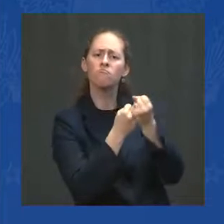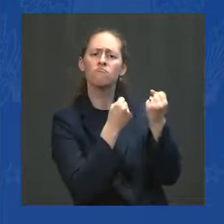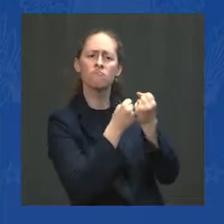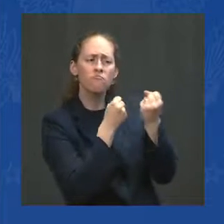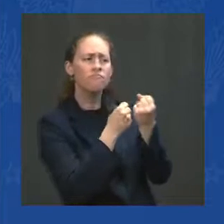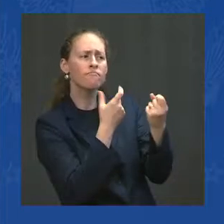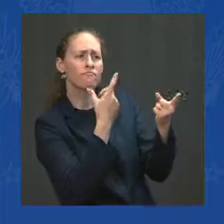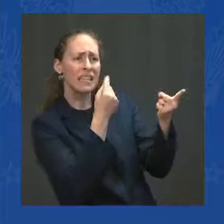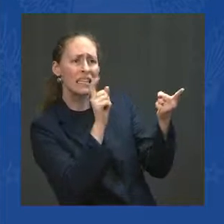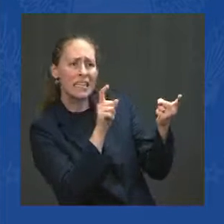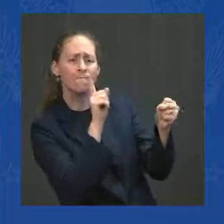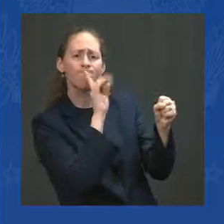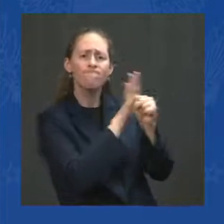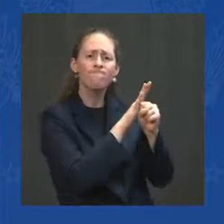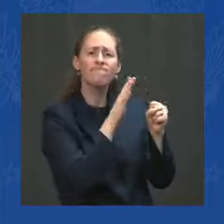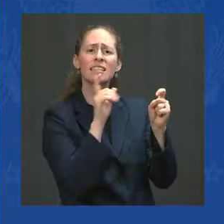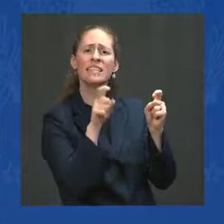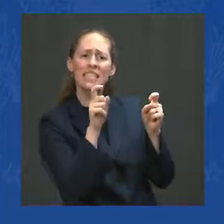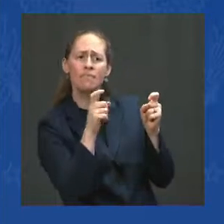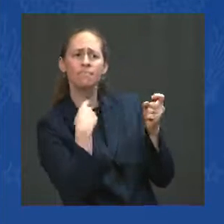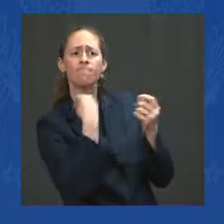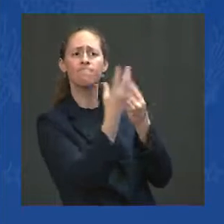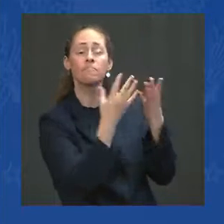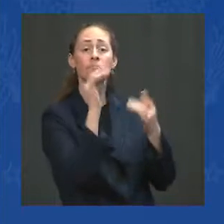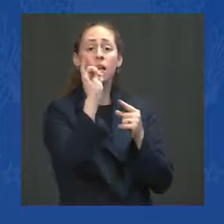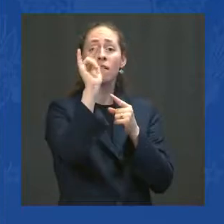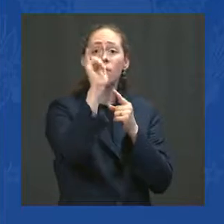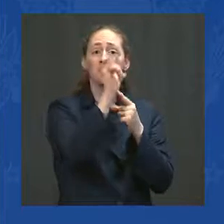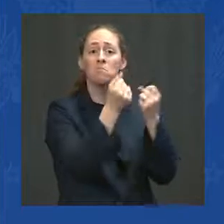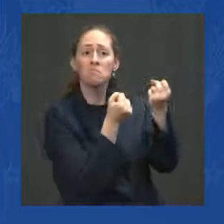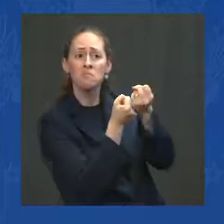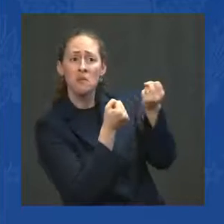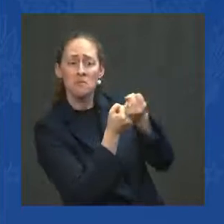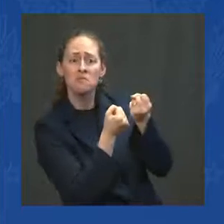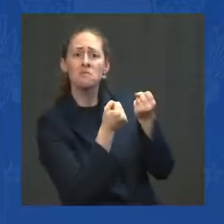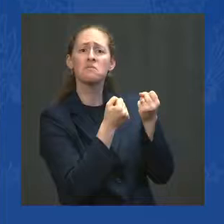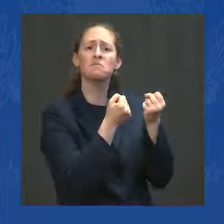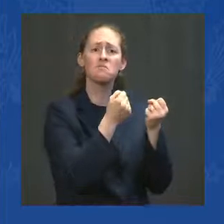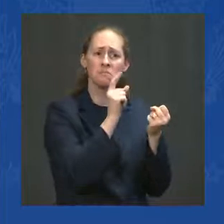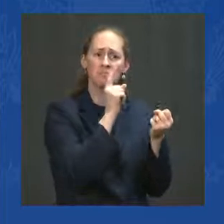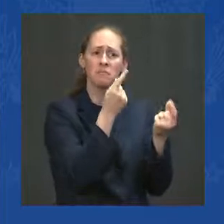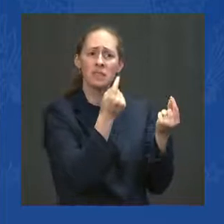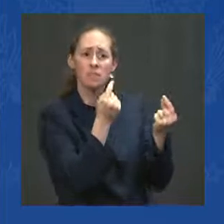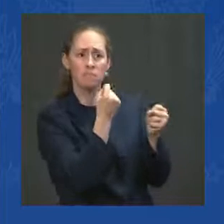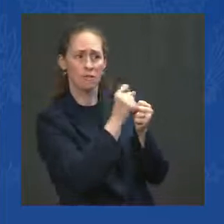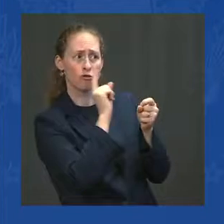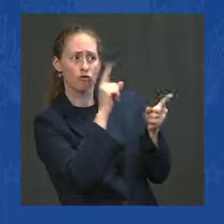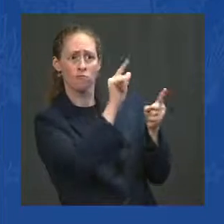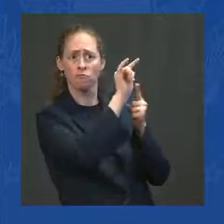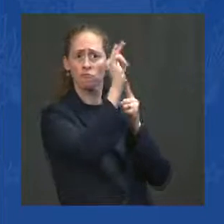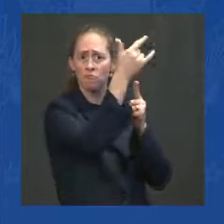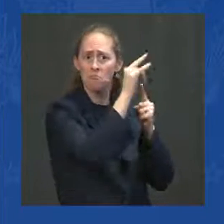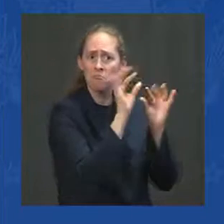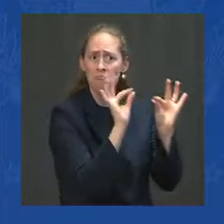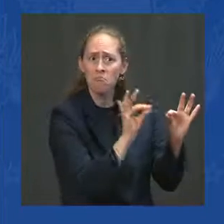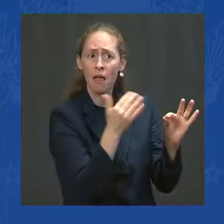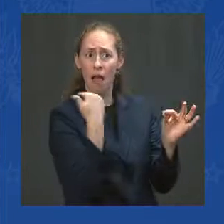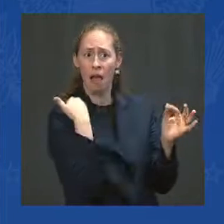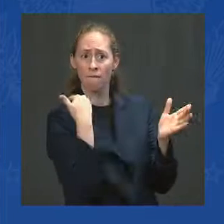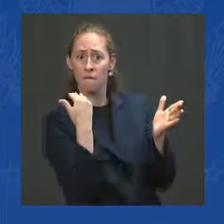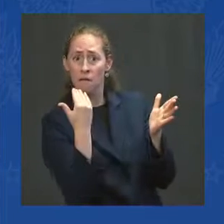of providing close air support, making sure that their Air Force functions and is operable,